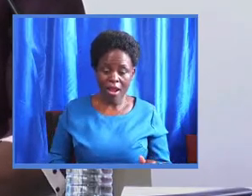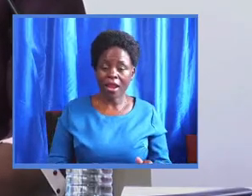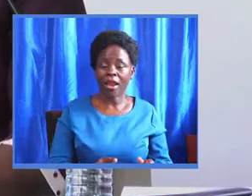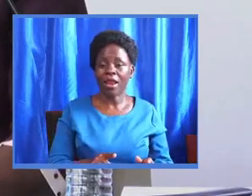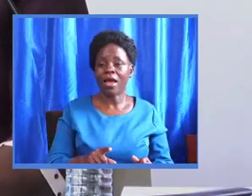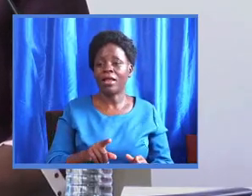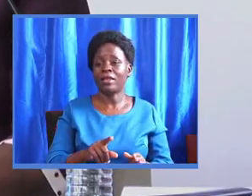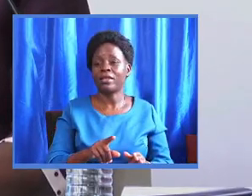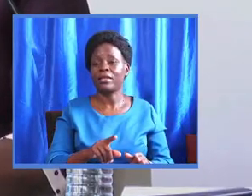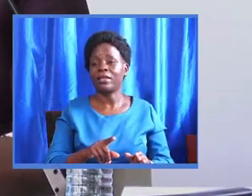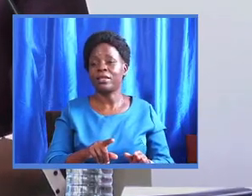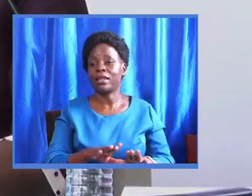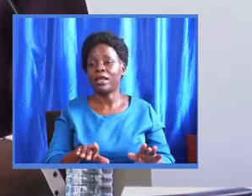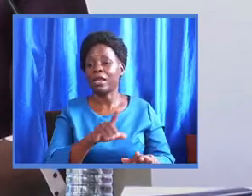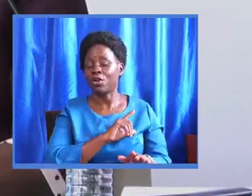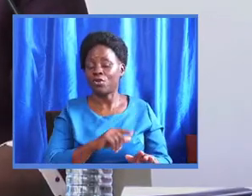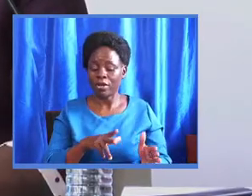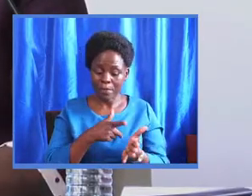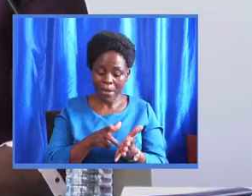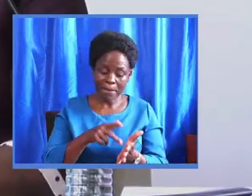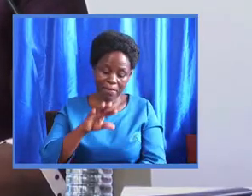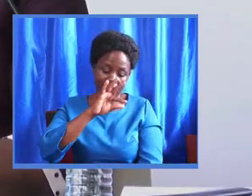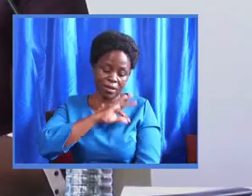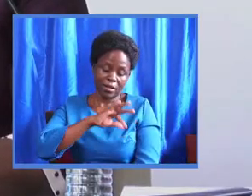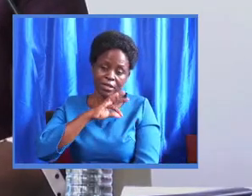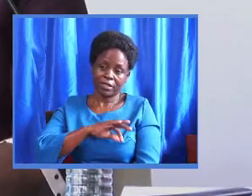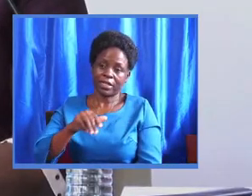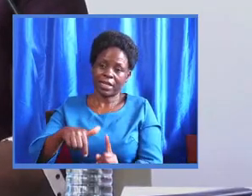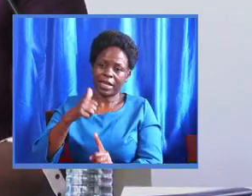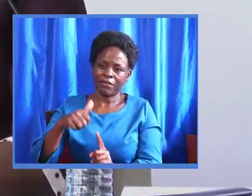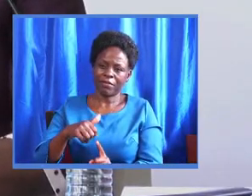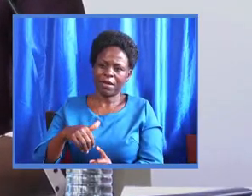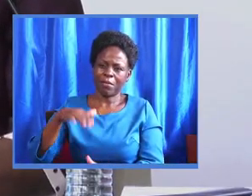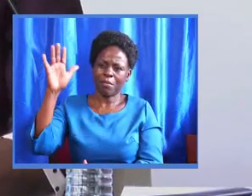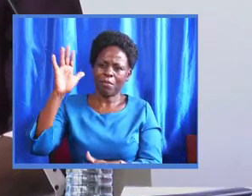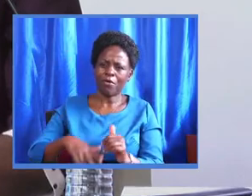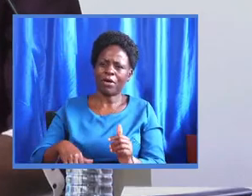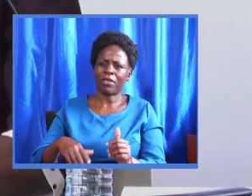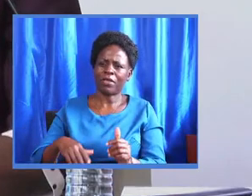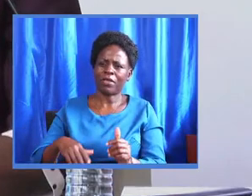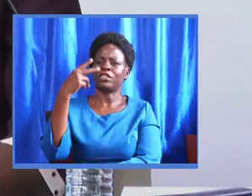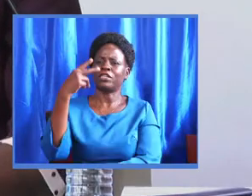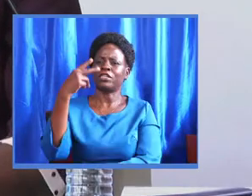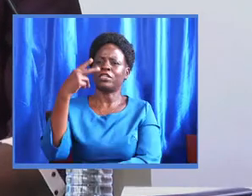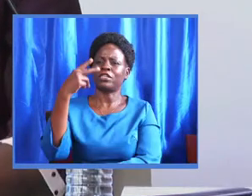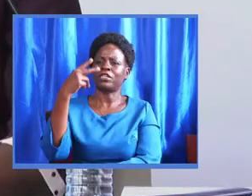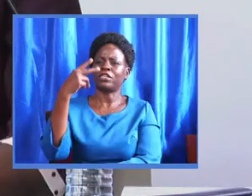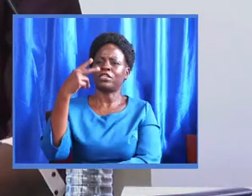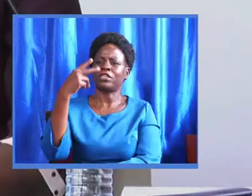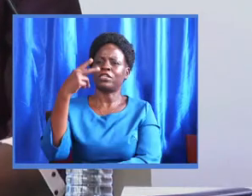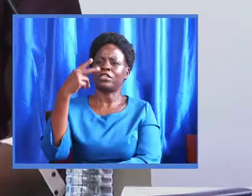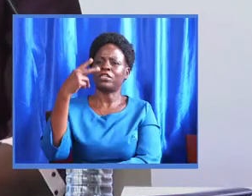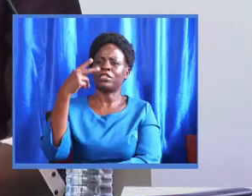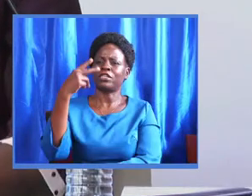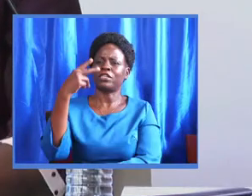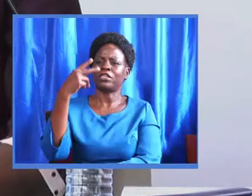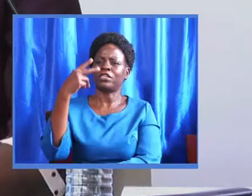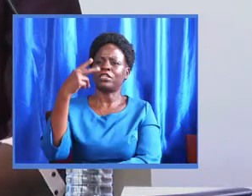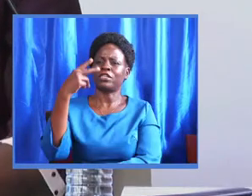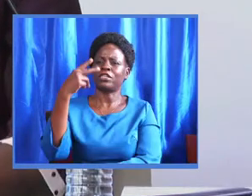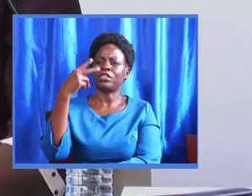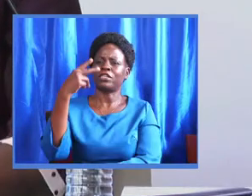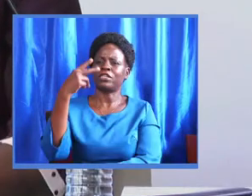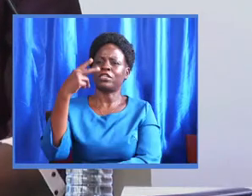bano bokozesa ngoba wo musala buli mwezi ogusukka mu mitwala 2.35. Sente